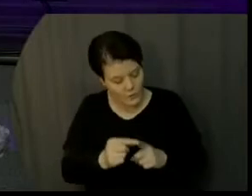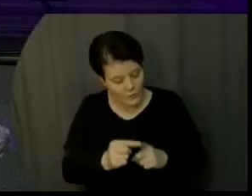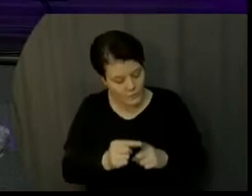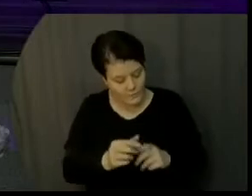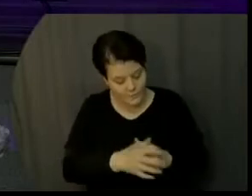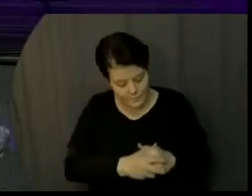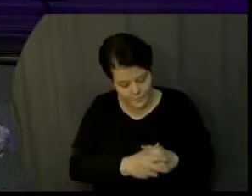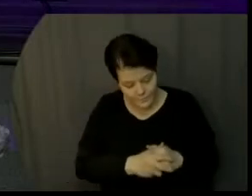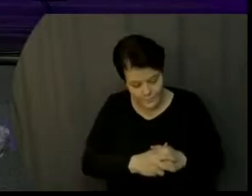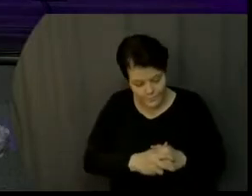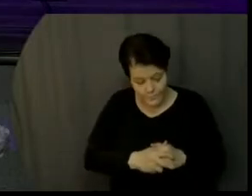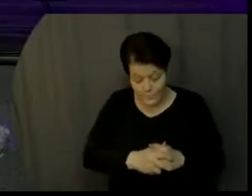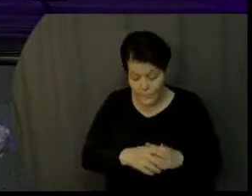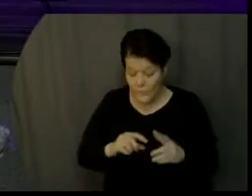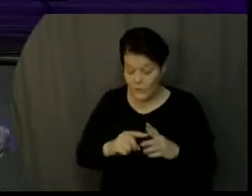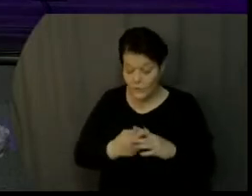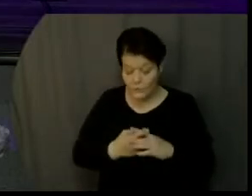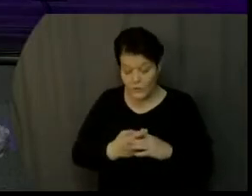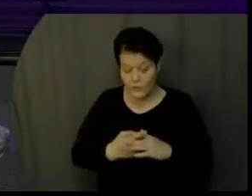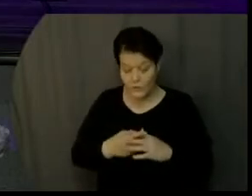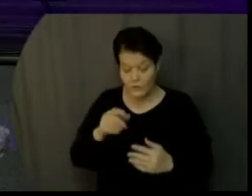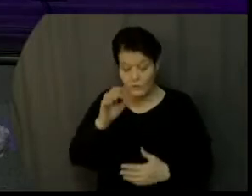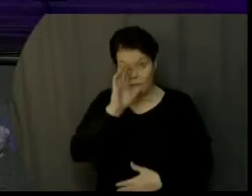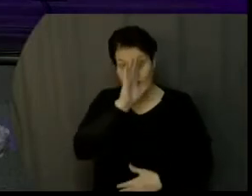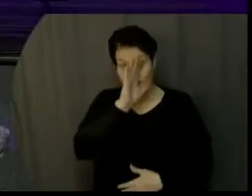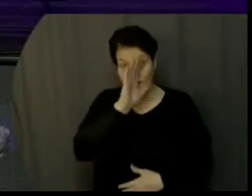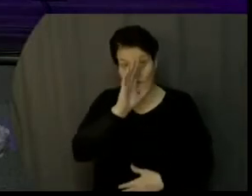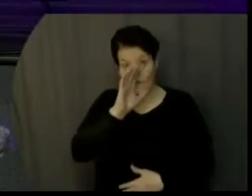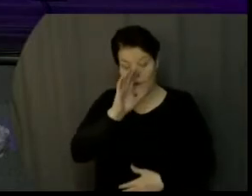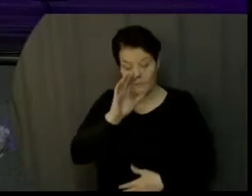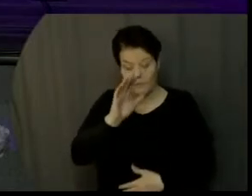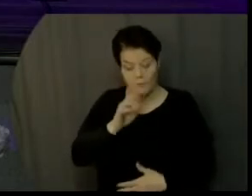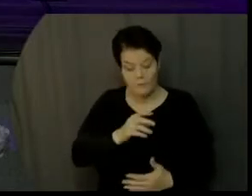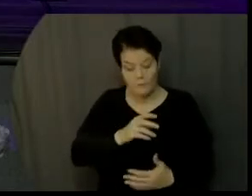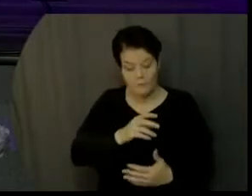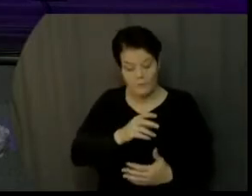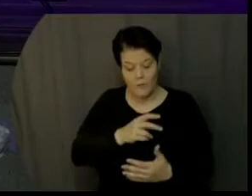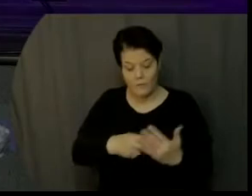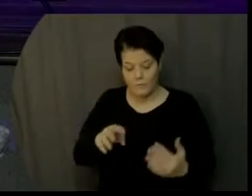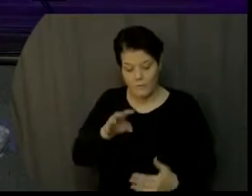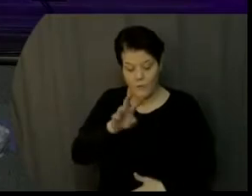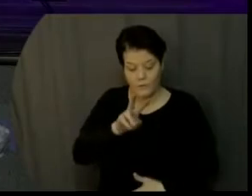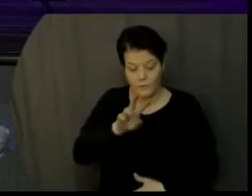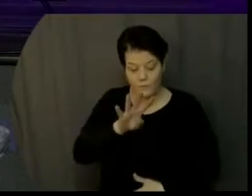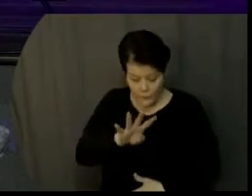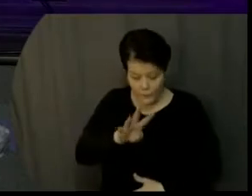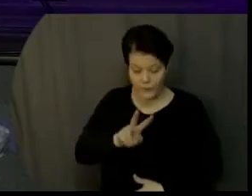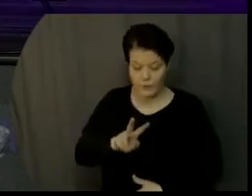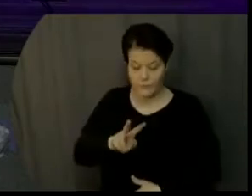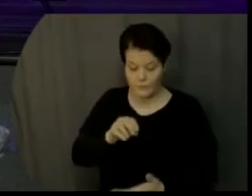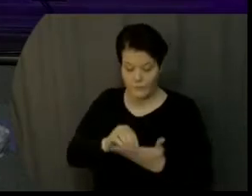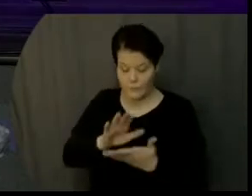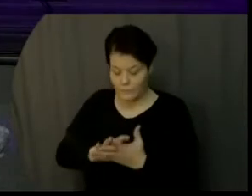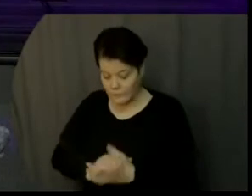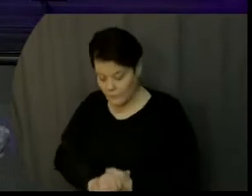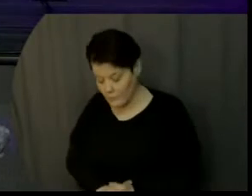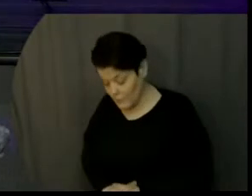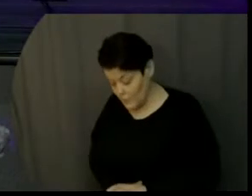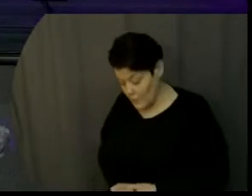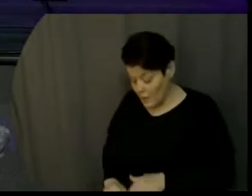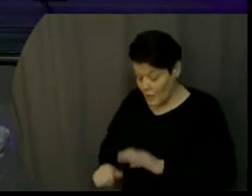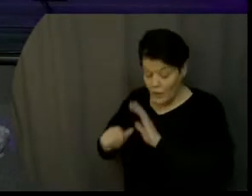And starting at verse 42, Acts 2, 42. All the believers devoted themselves to the apostles'